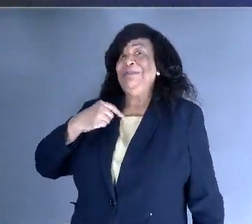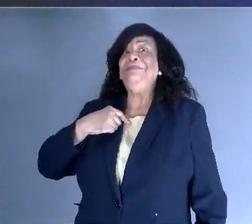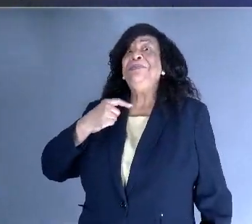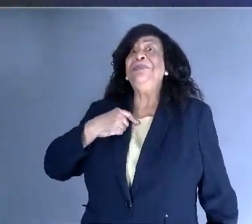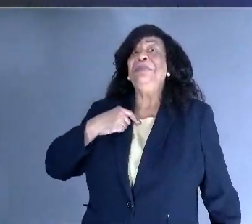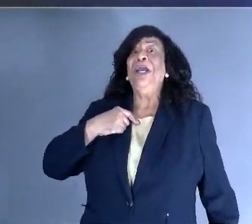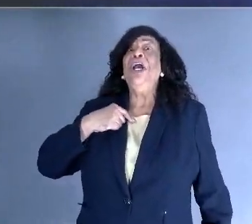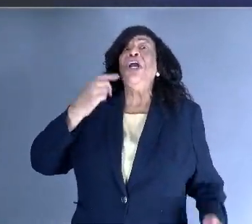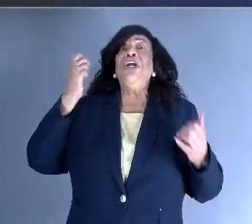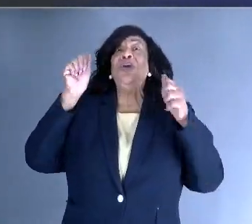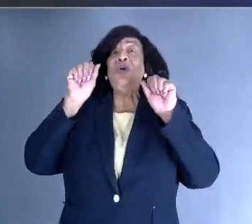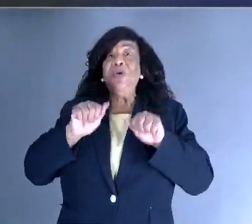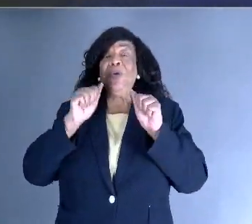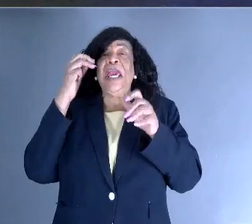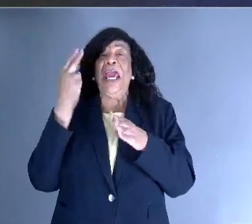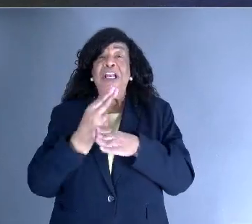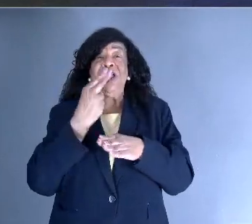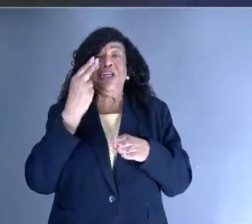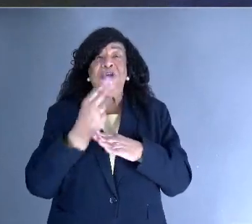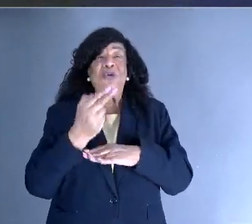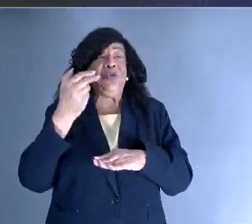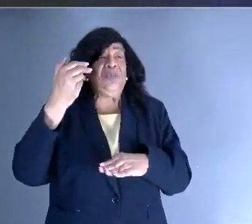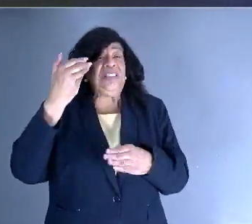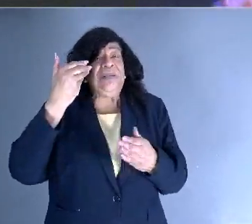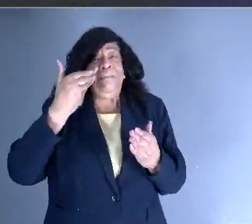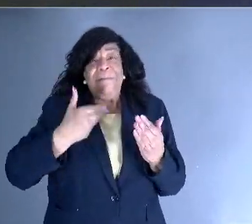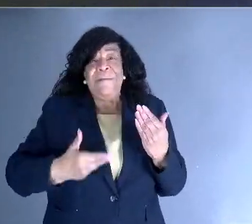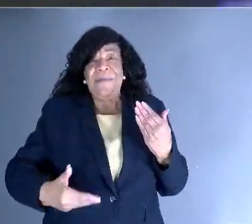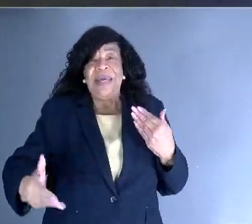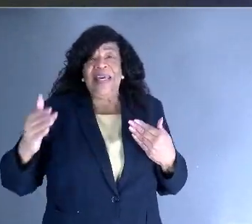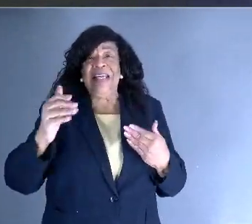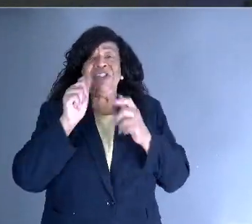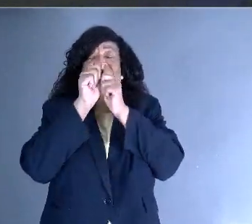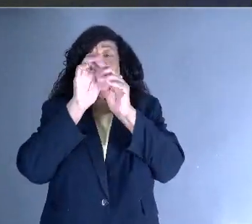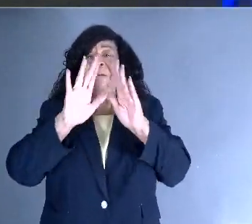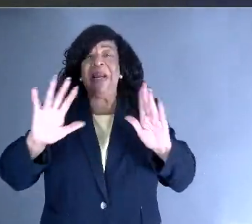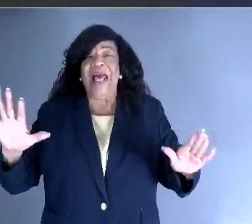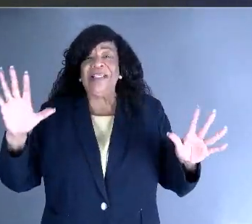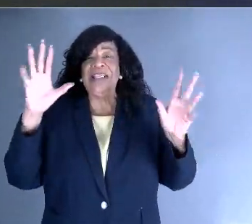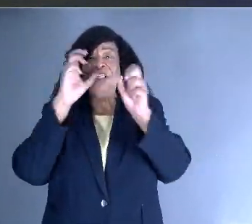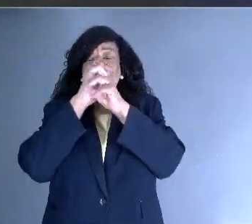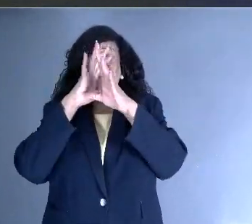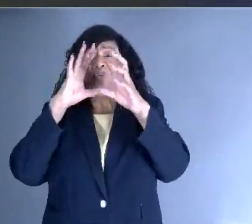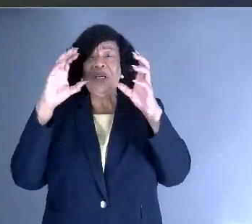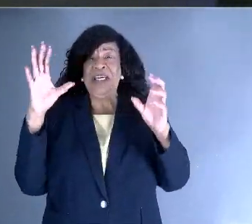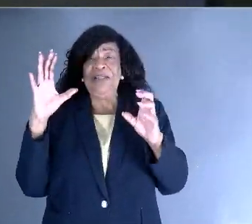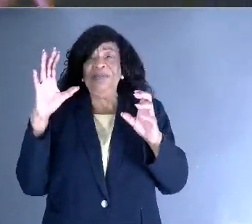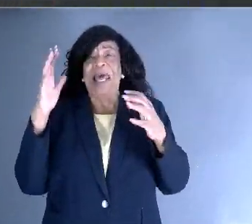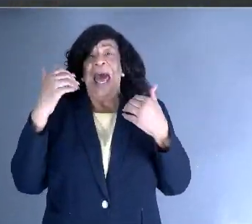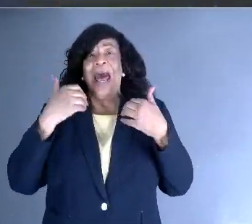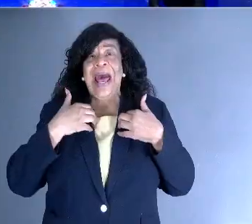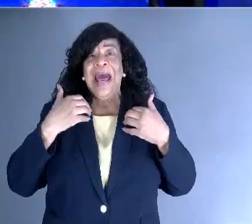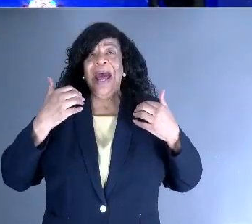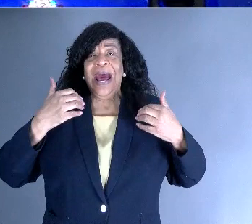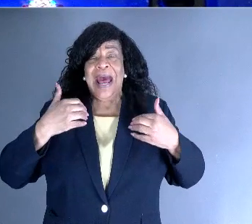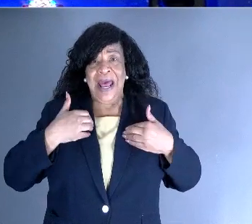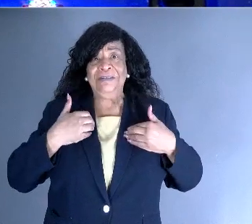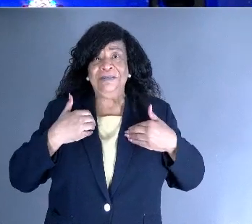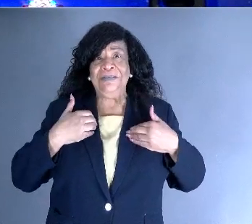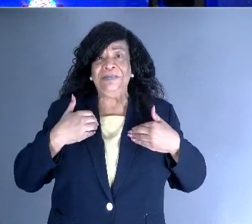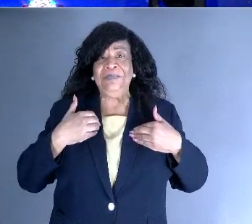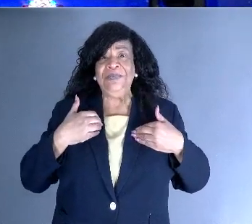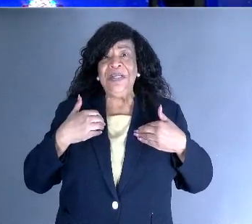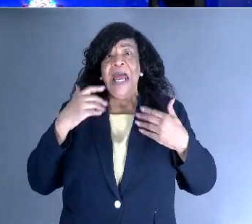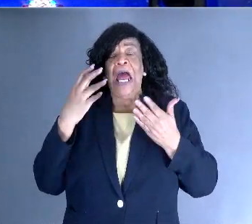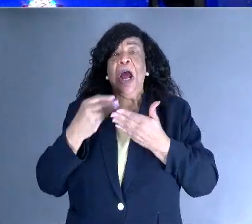can use me as a conduit to bless the dreams and the visions that I have in this coming day we're going to be able to